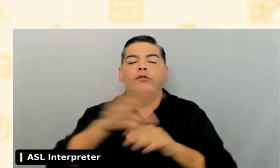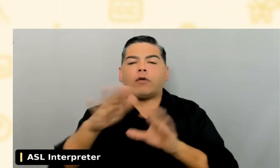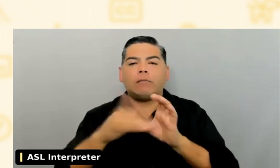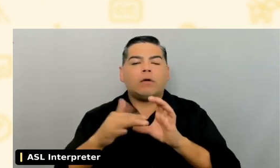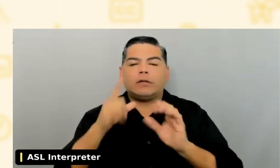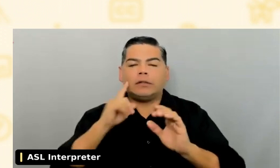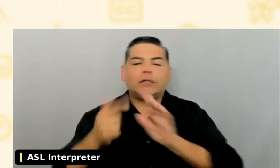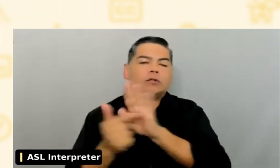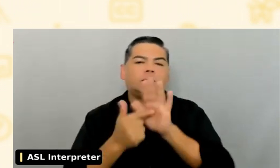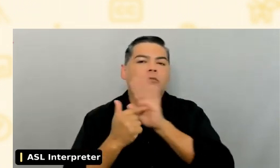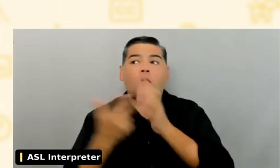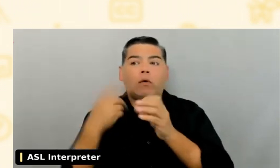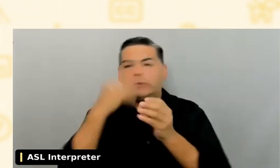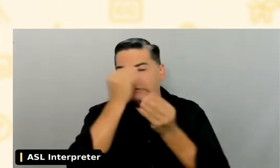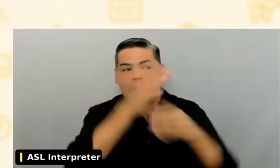have images in your emails.